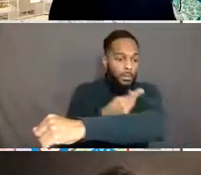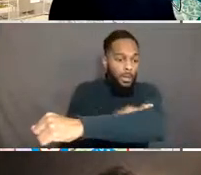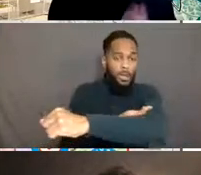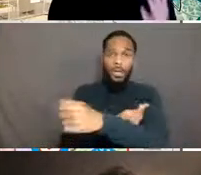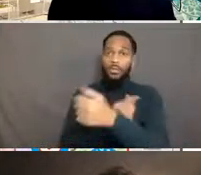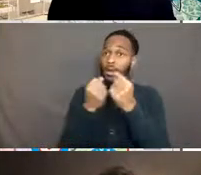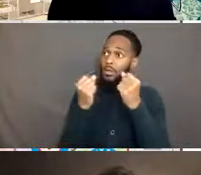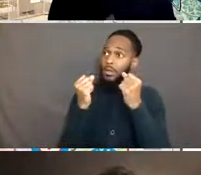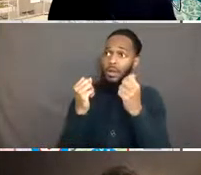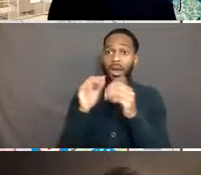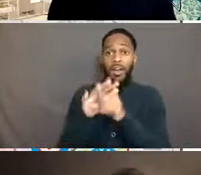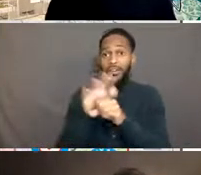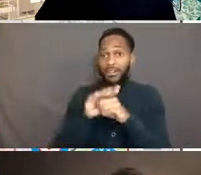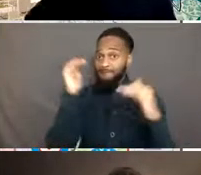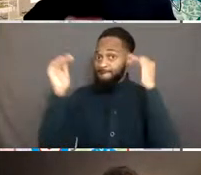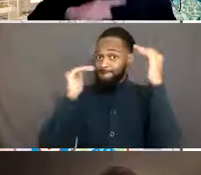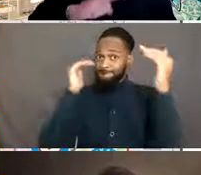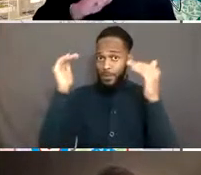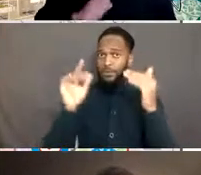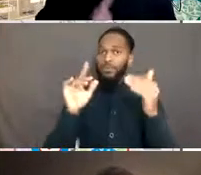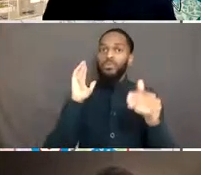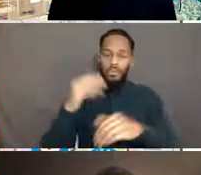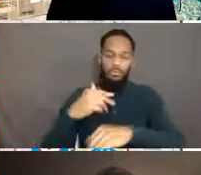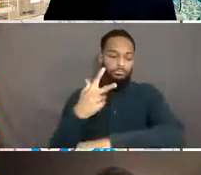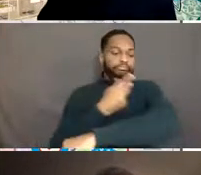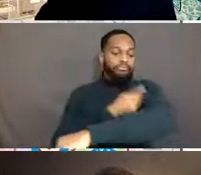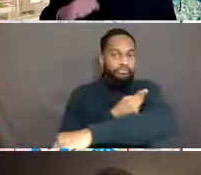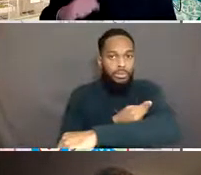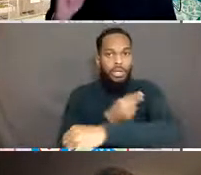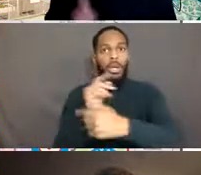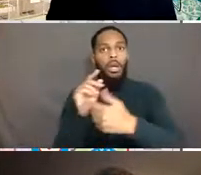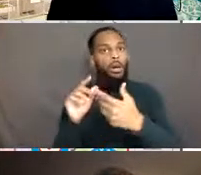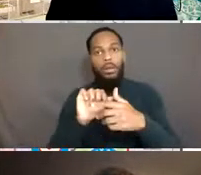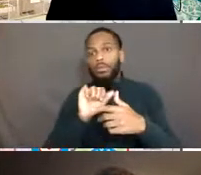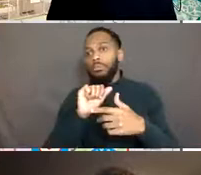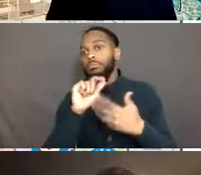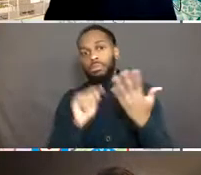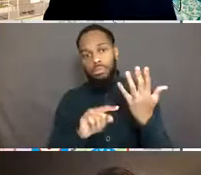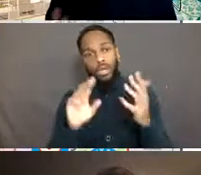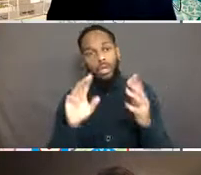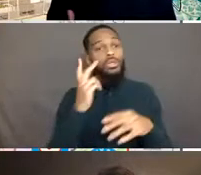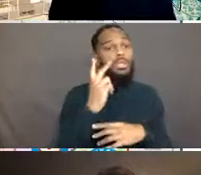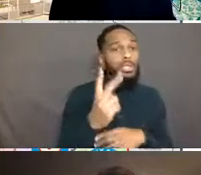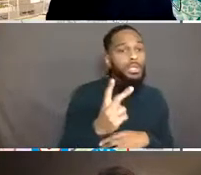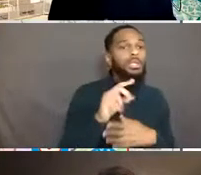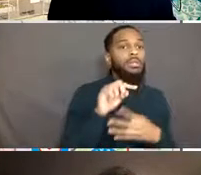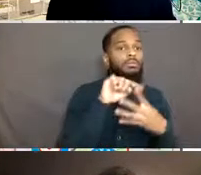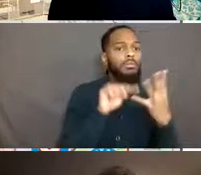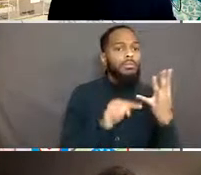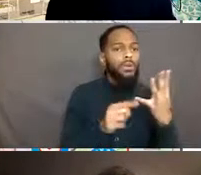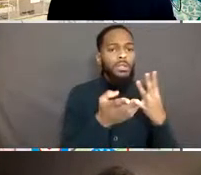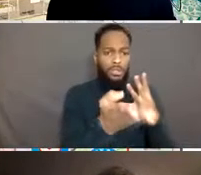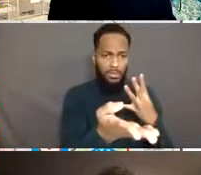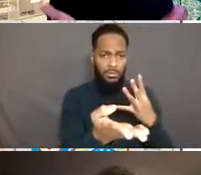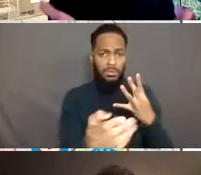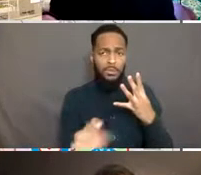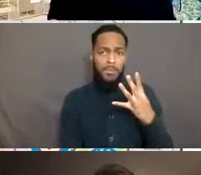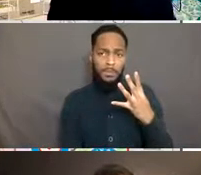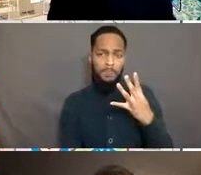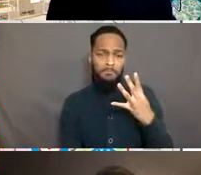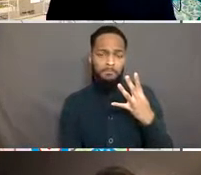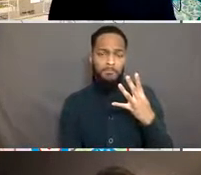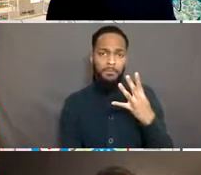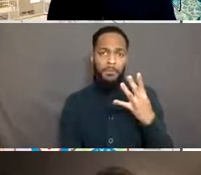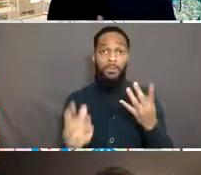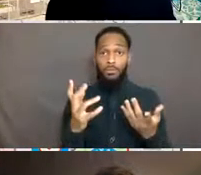possible. You saw committing to healthy behaviors, use of the daily pass, COVID testing, and making sure our school sites are ready. So with